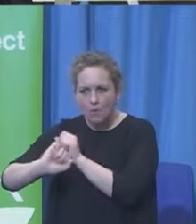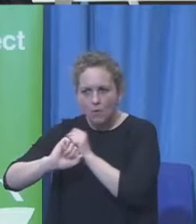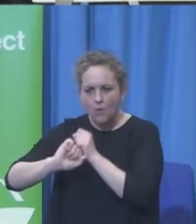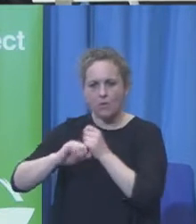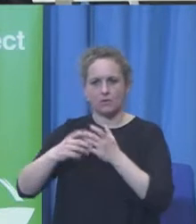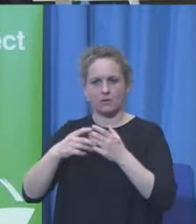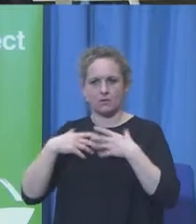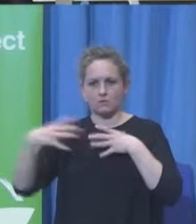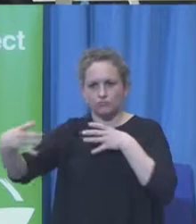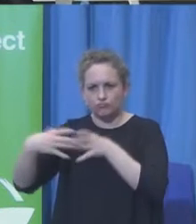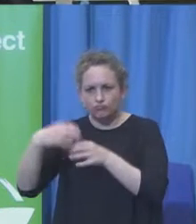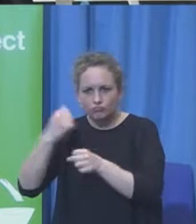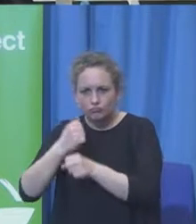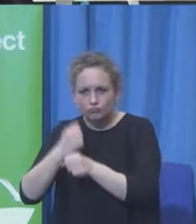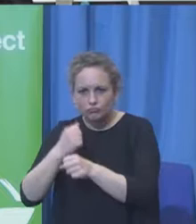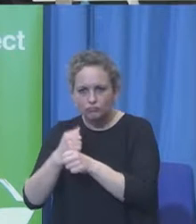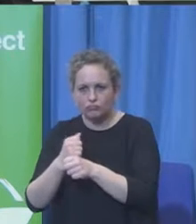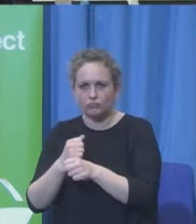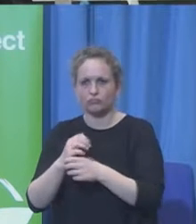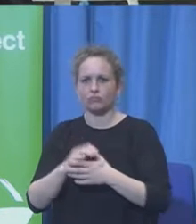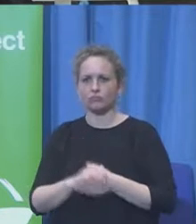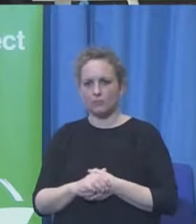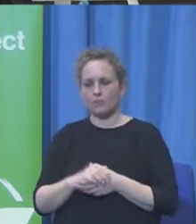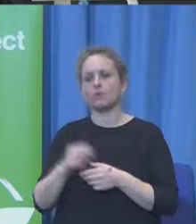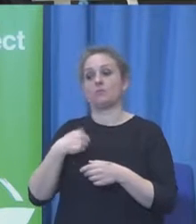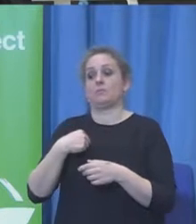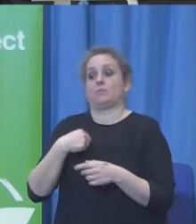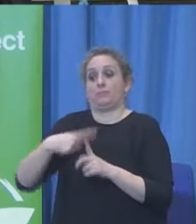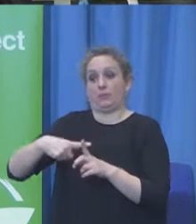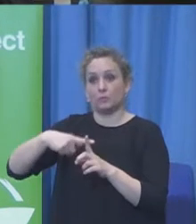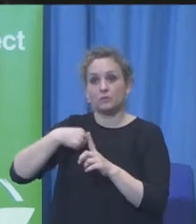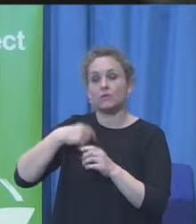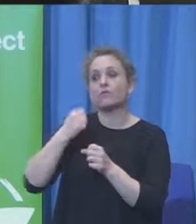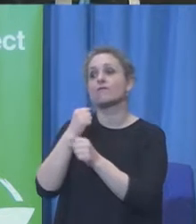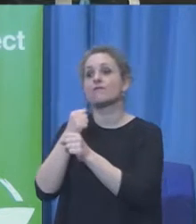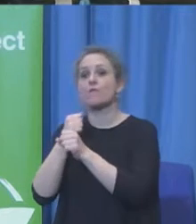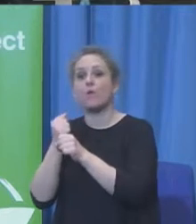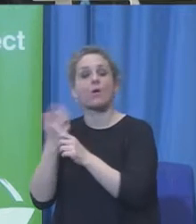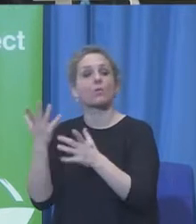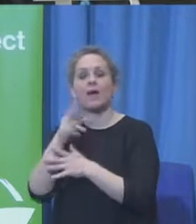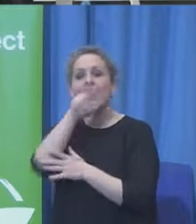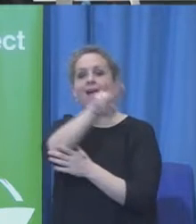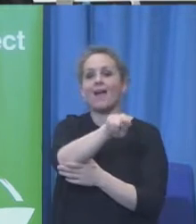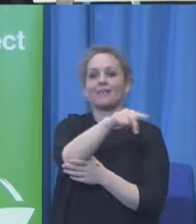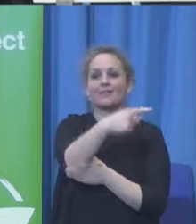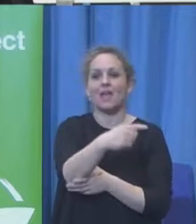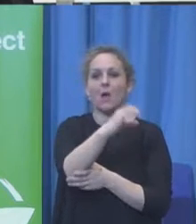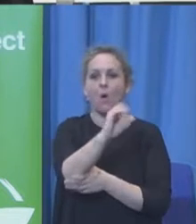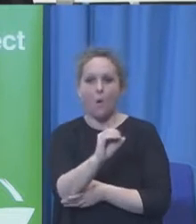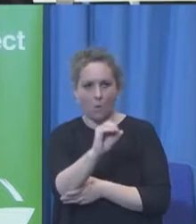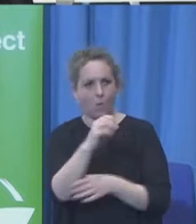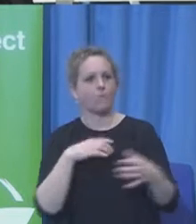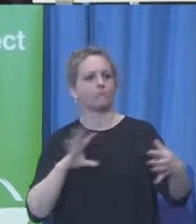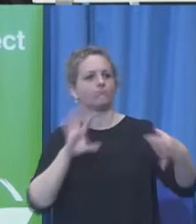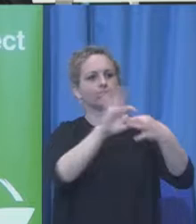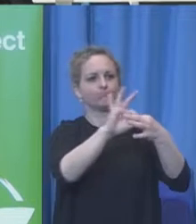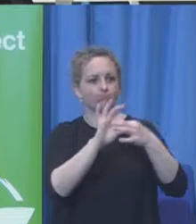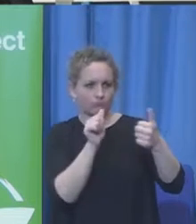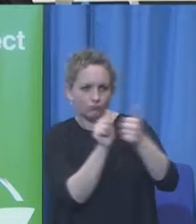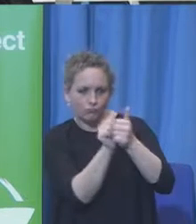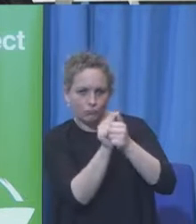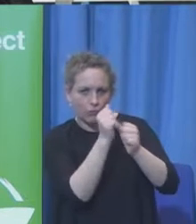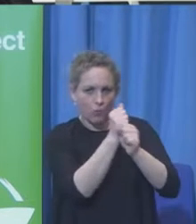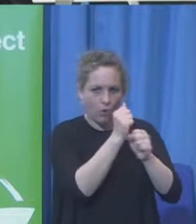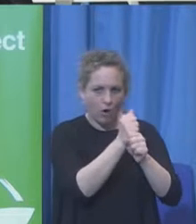and at the beginning there was a lot of insecure from the other